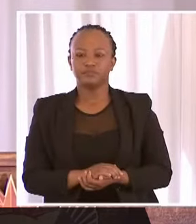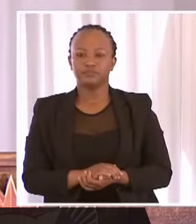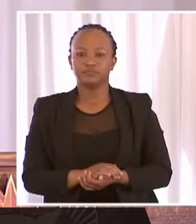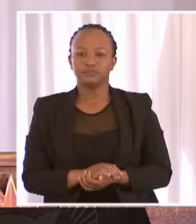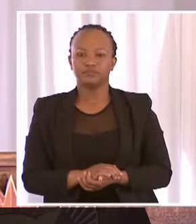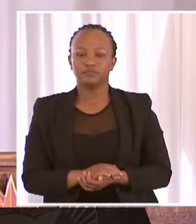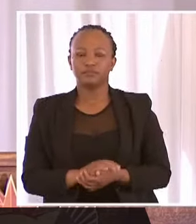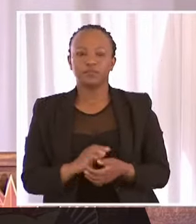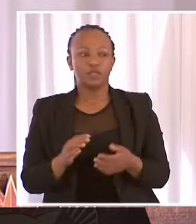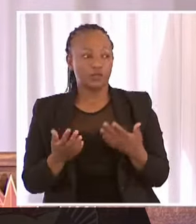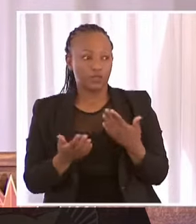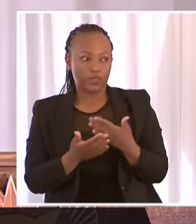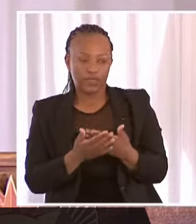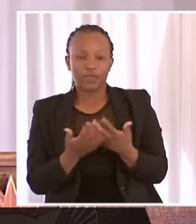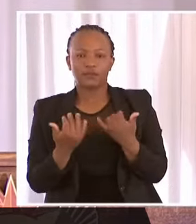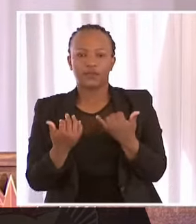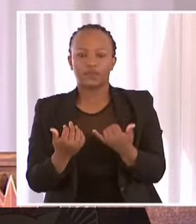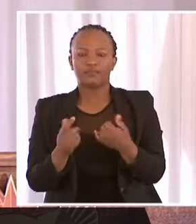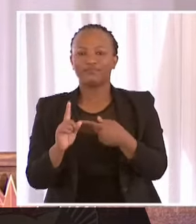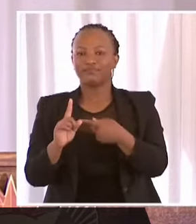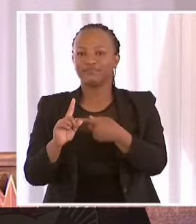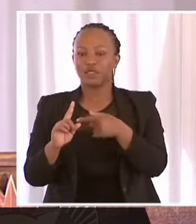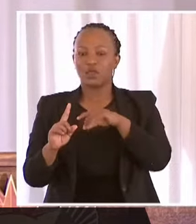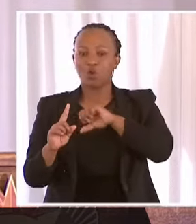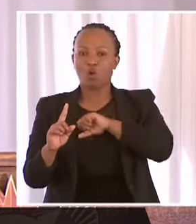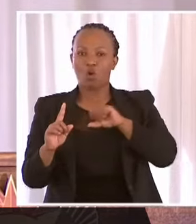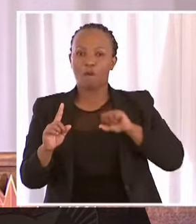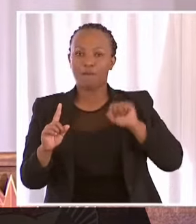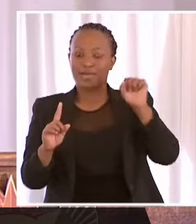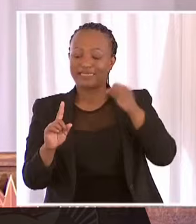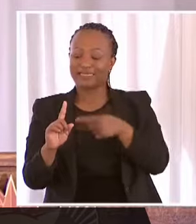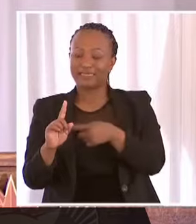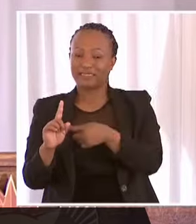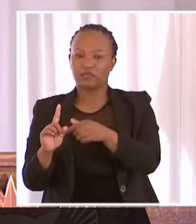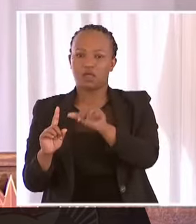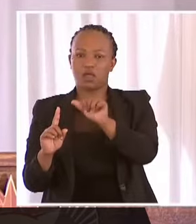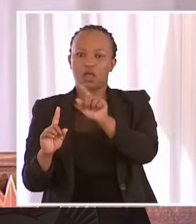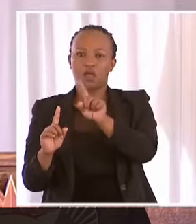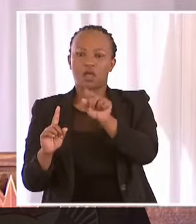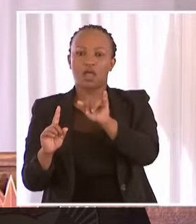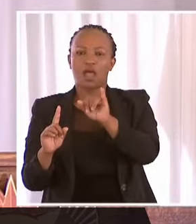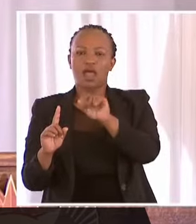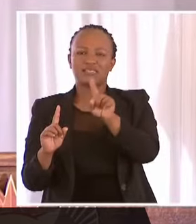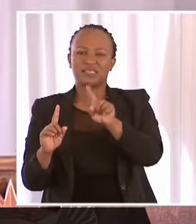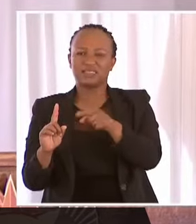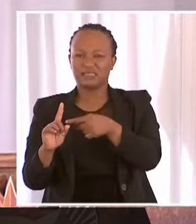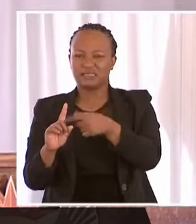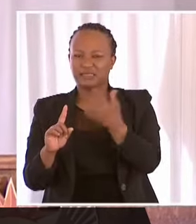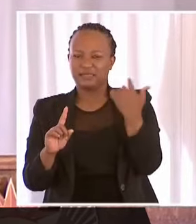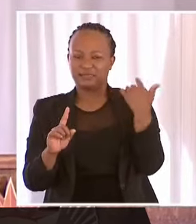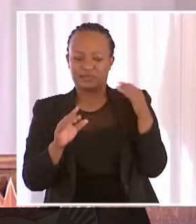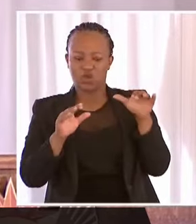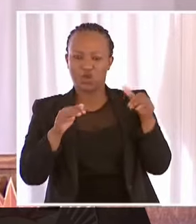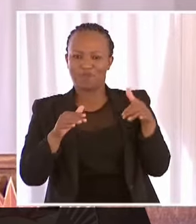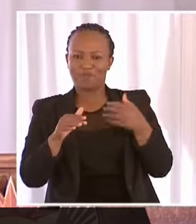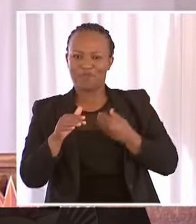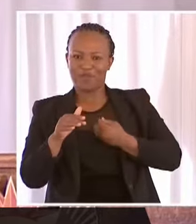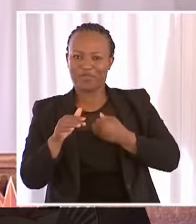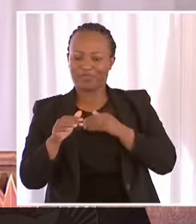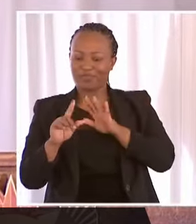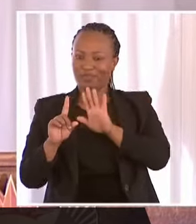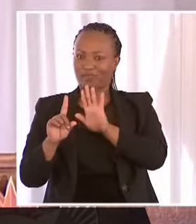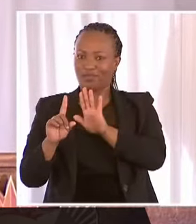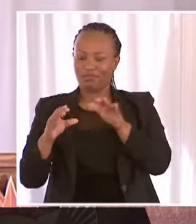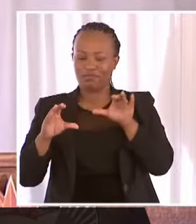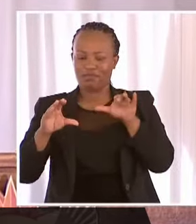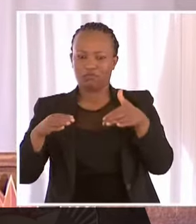May we be like Comrade Aziz's generation, who were not only able to preempt